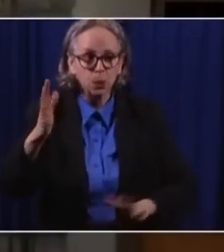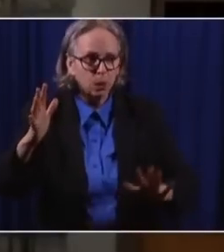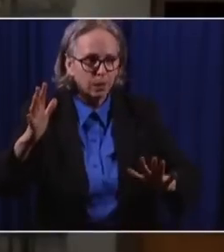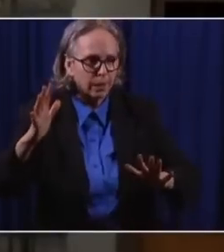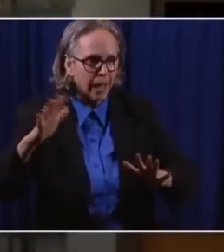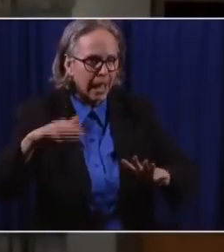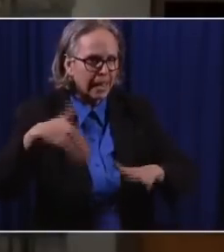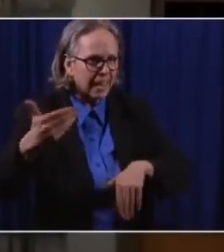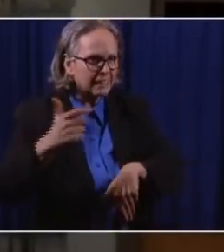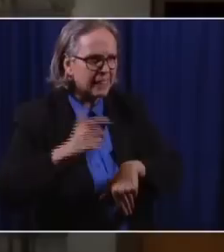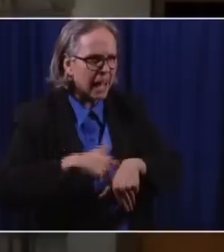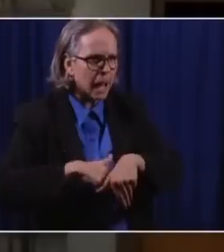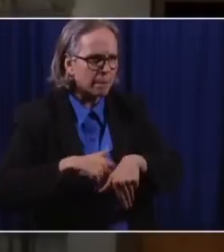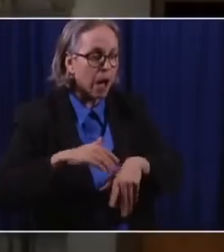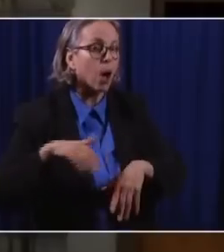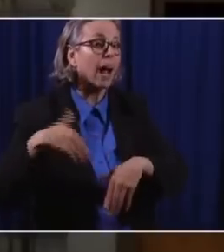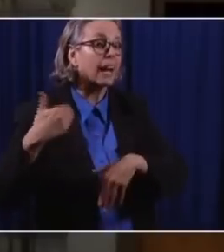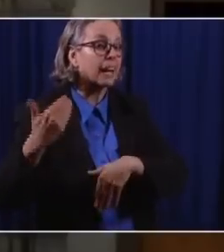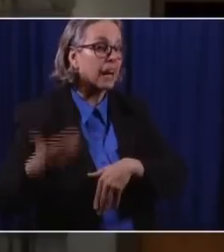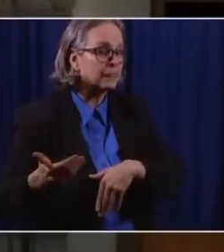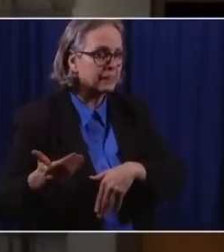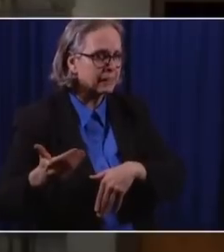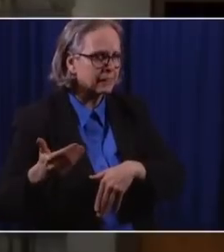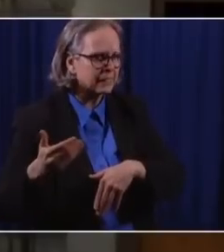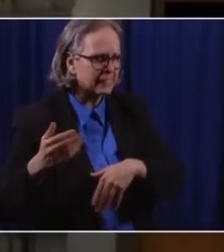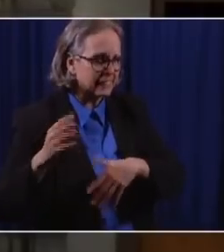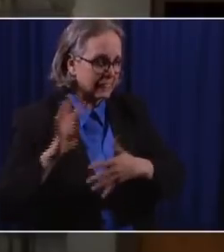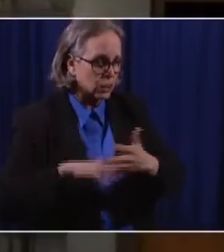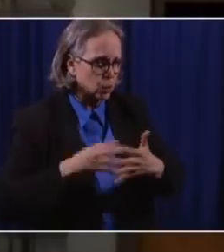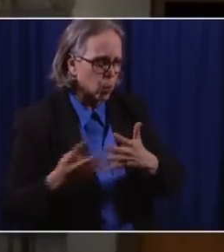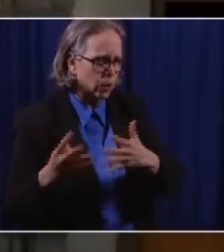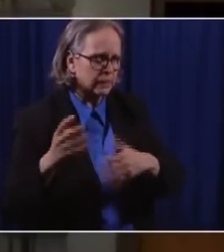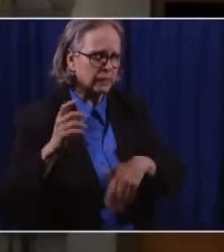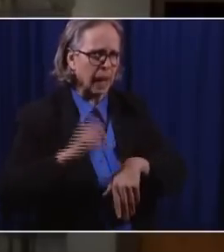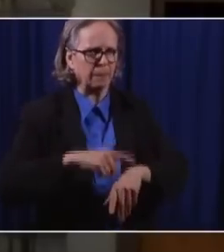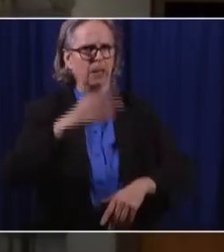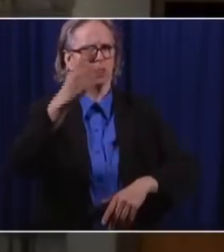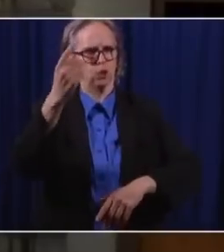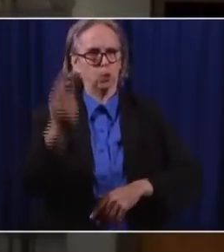scheduled time is Tuesday. It's possible we might do